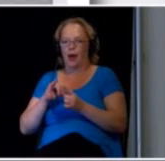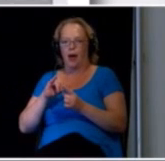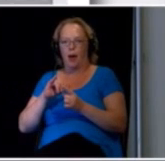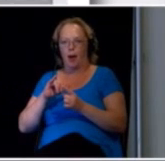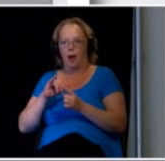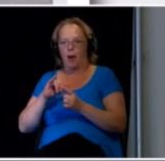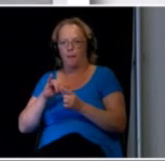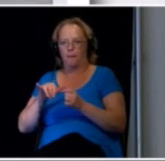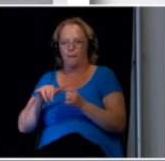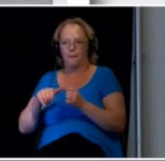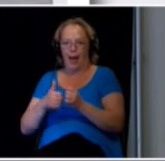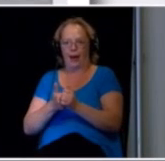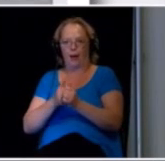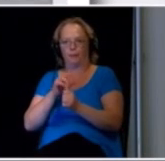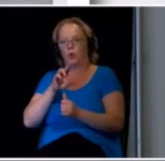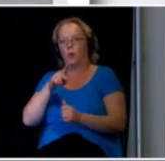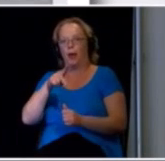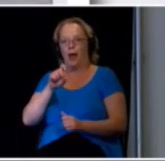UPS